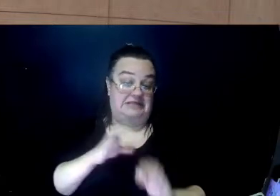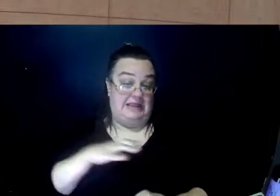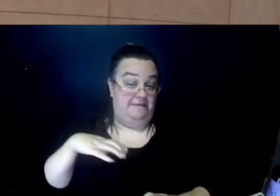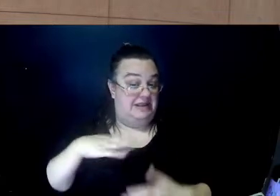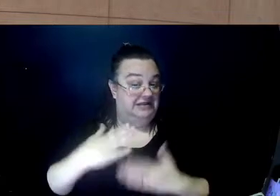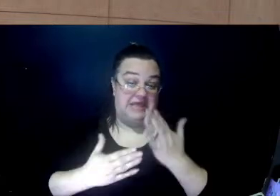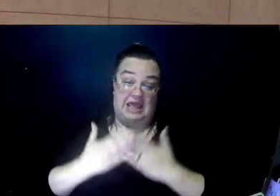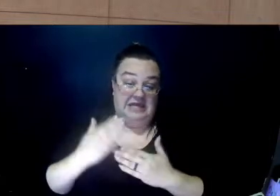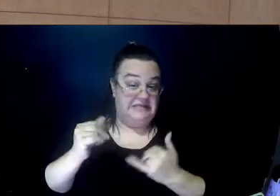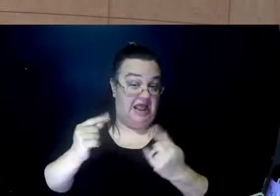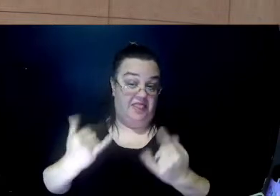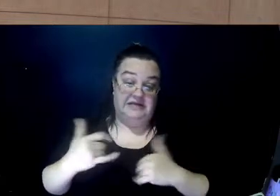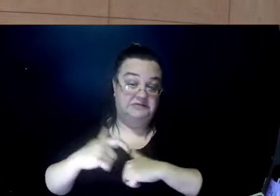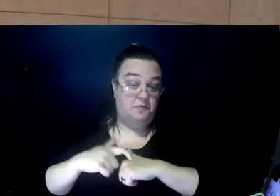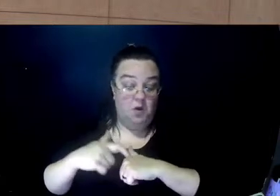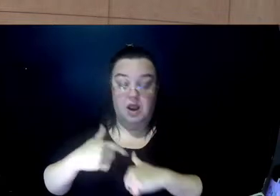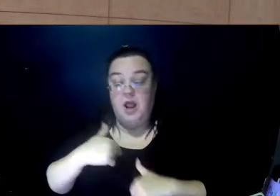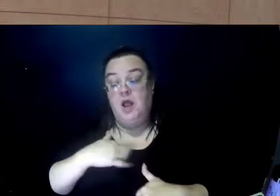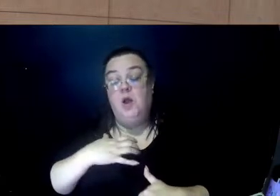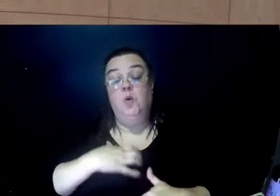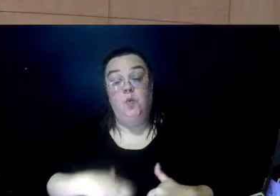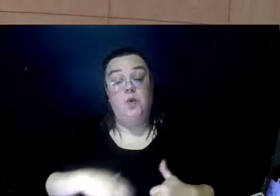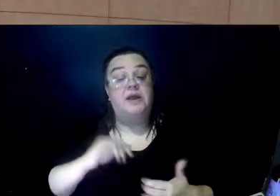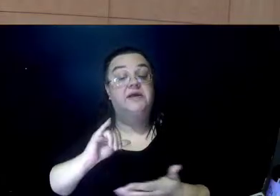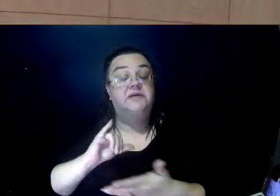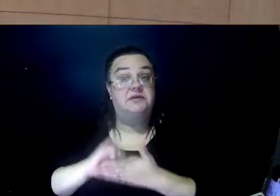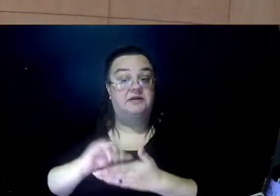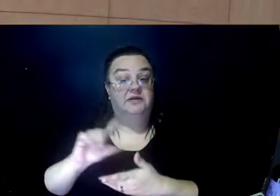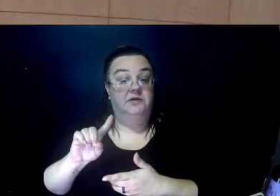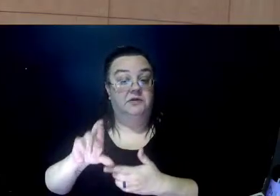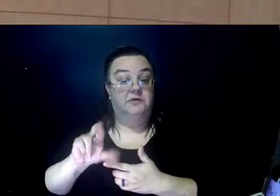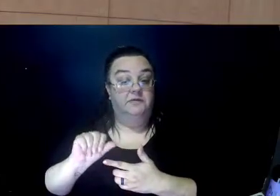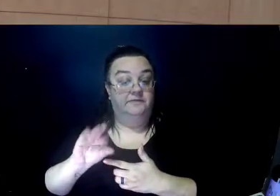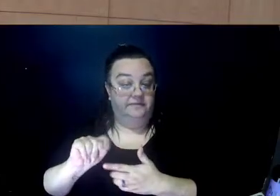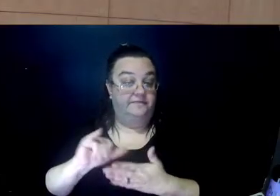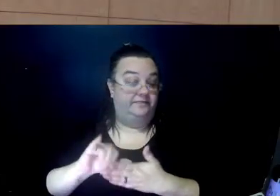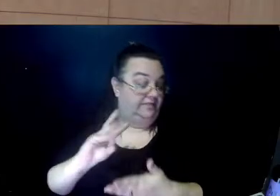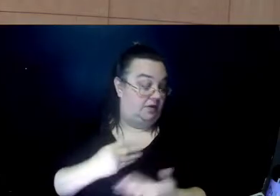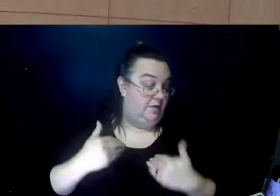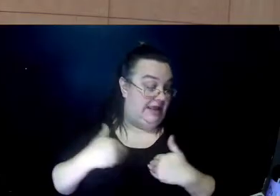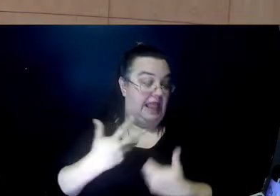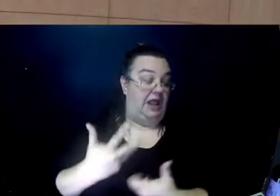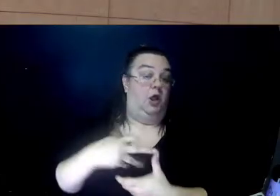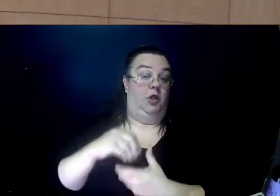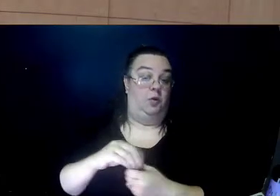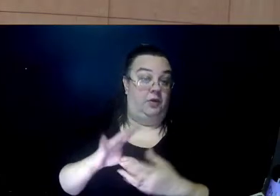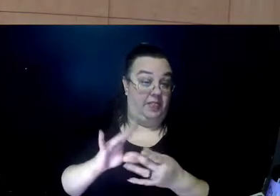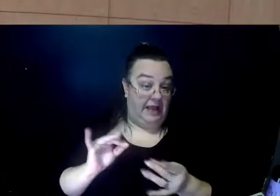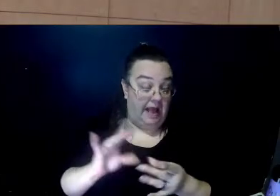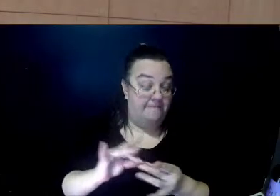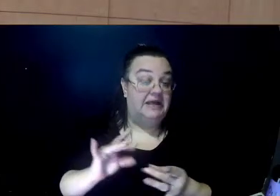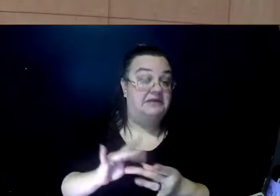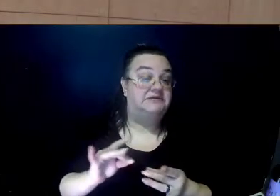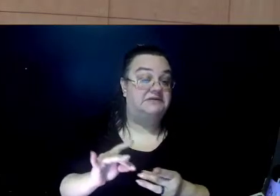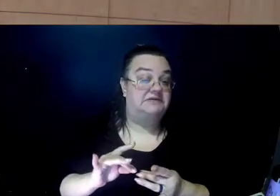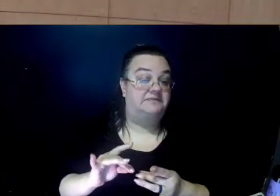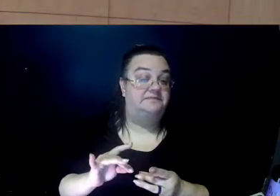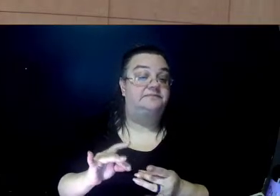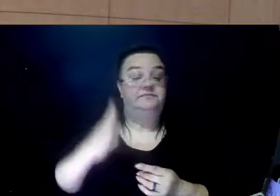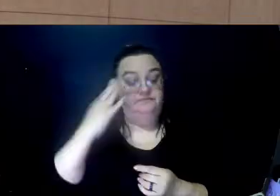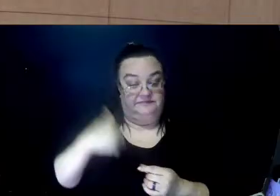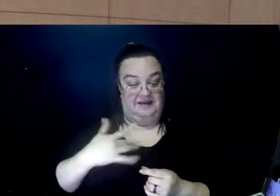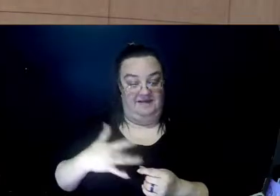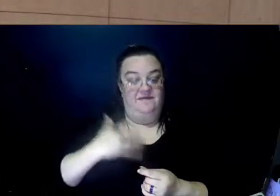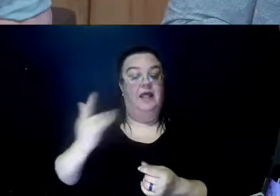Yeah. I wish that the draft that we had included the comments. Oh, Because I feel like